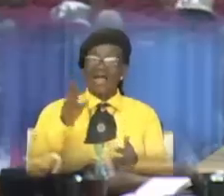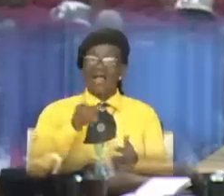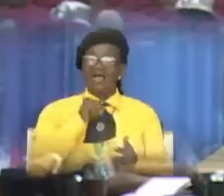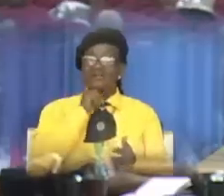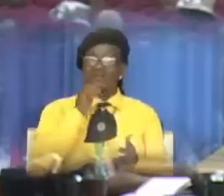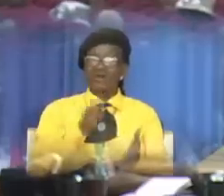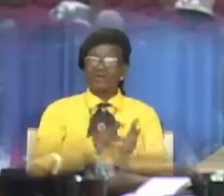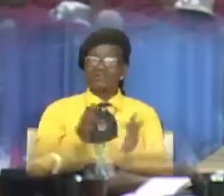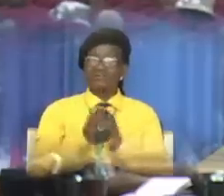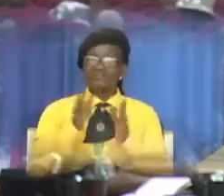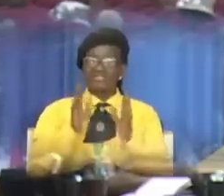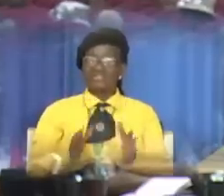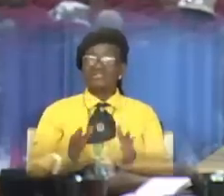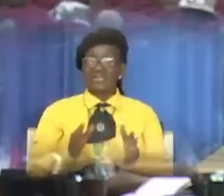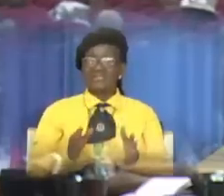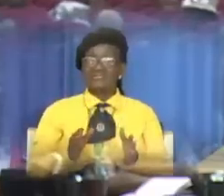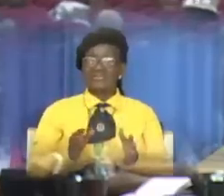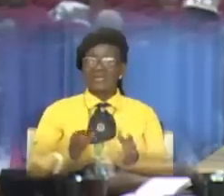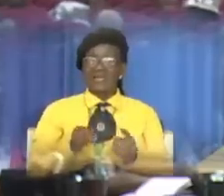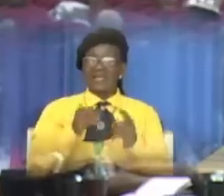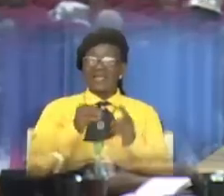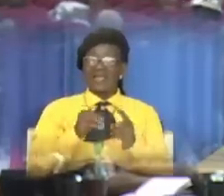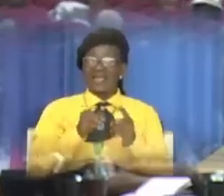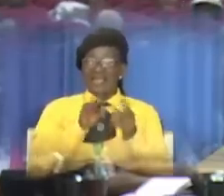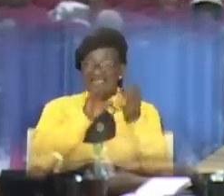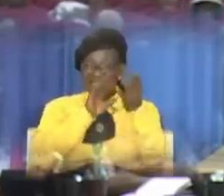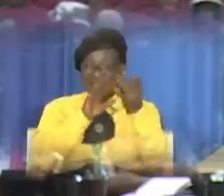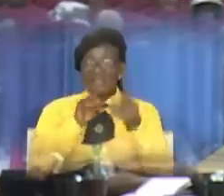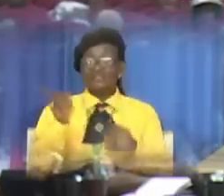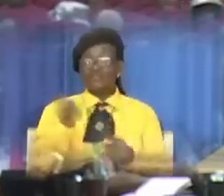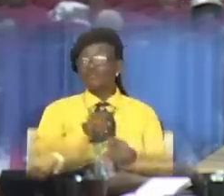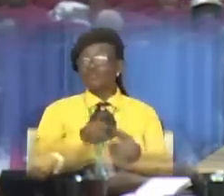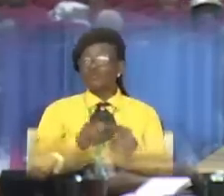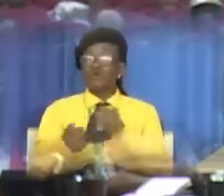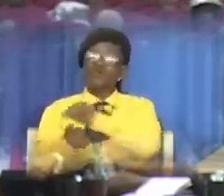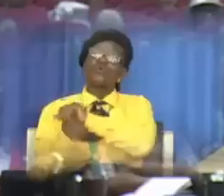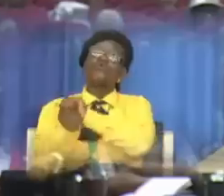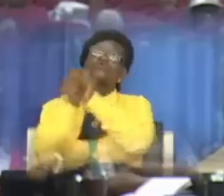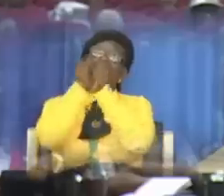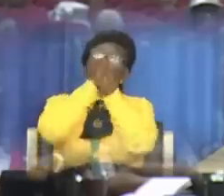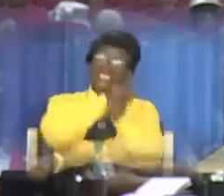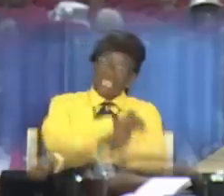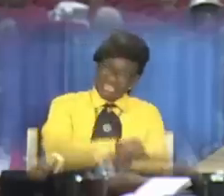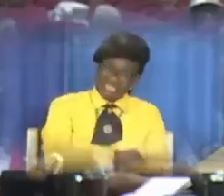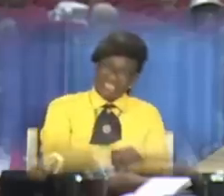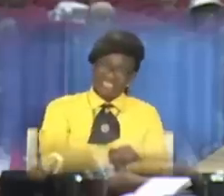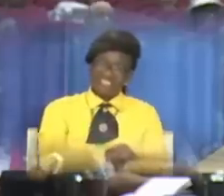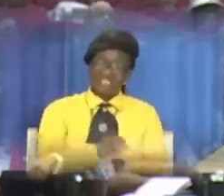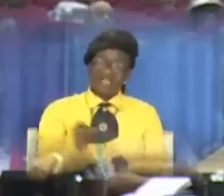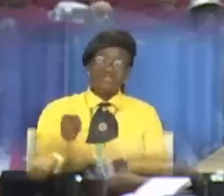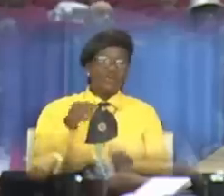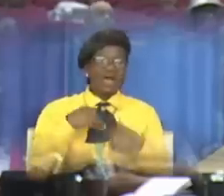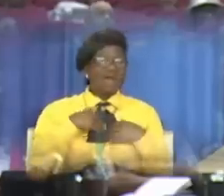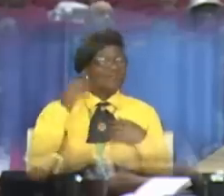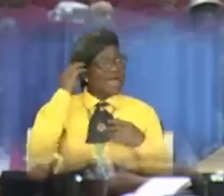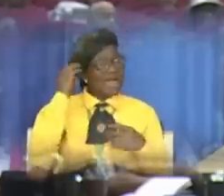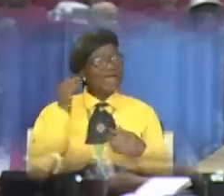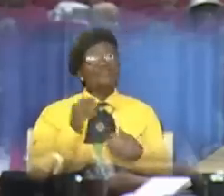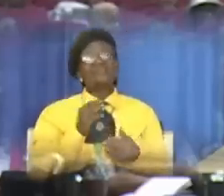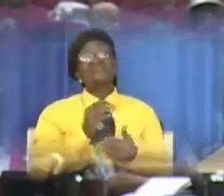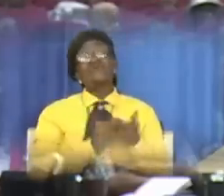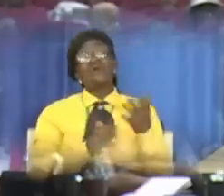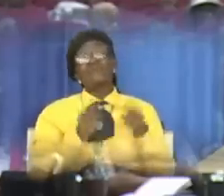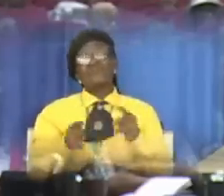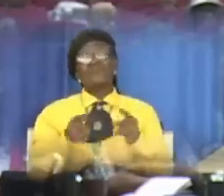to behave differently. You probably have heard people say to some people who call themselves